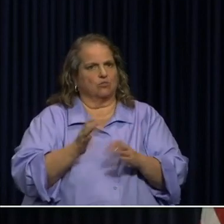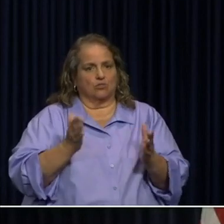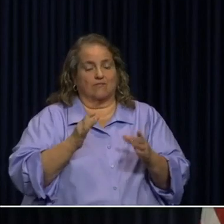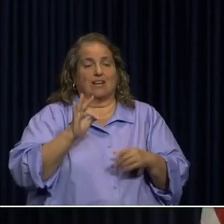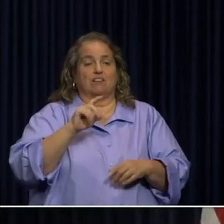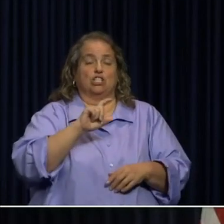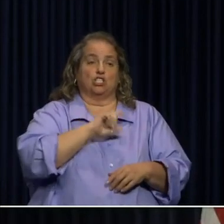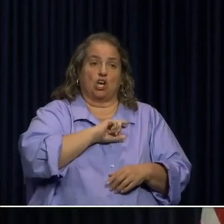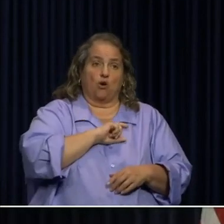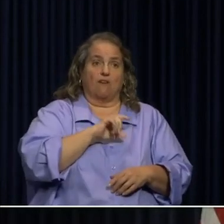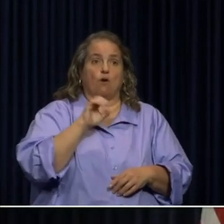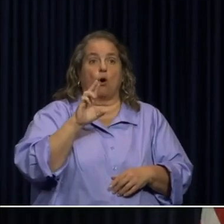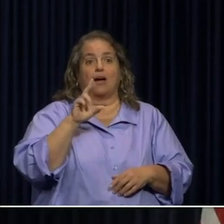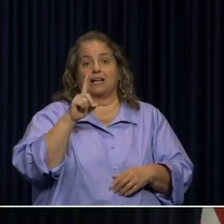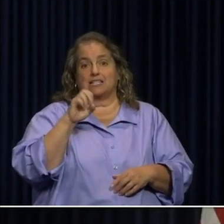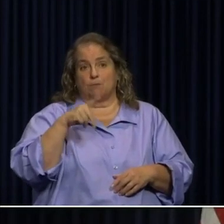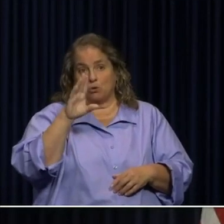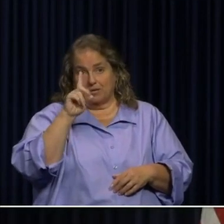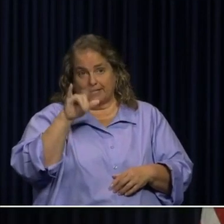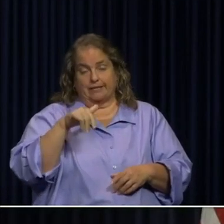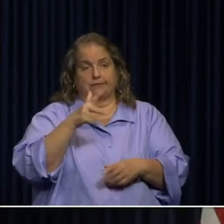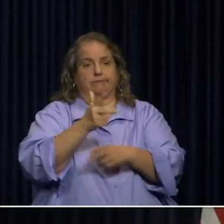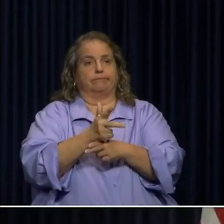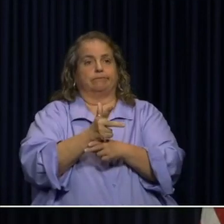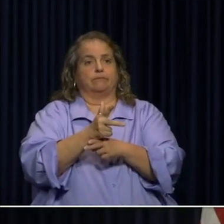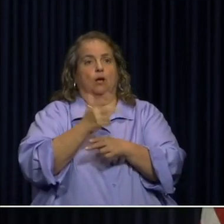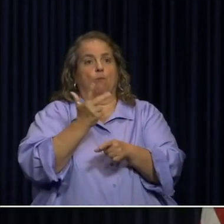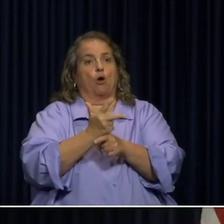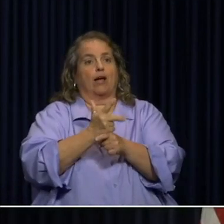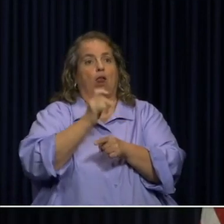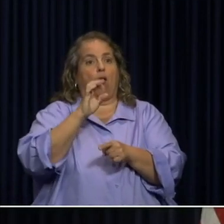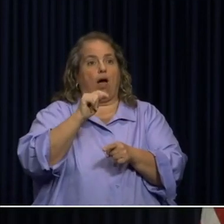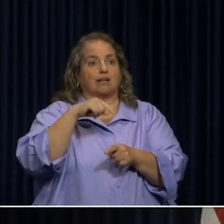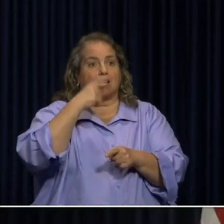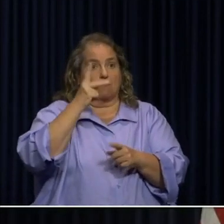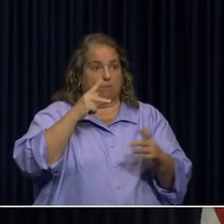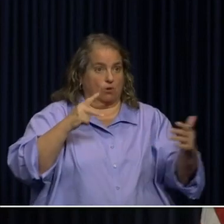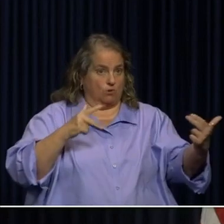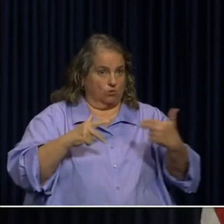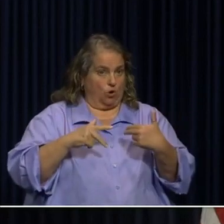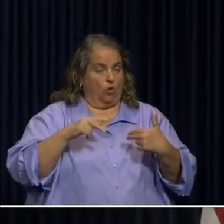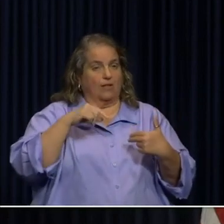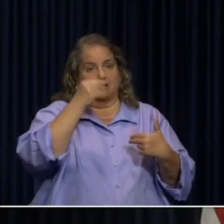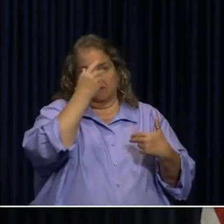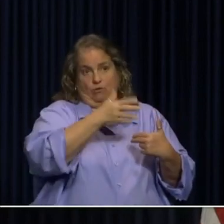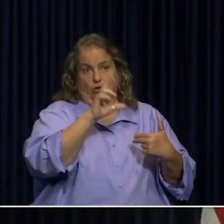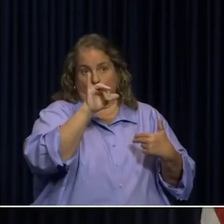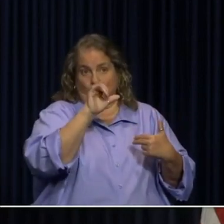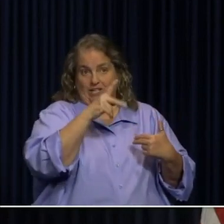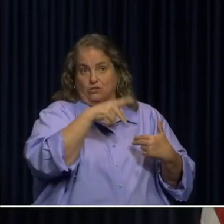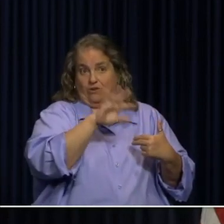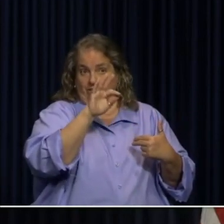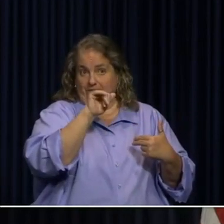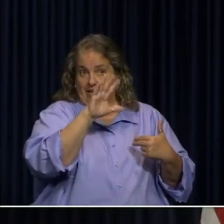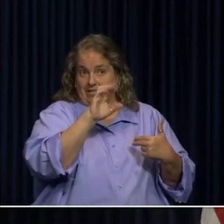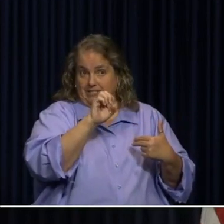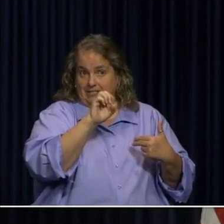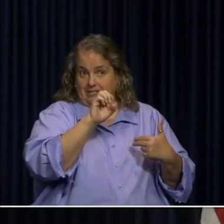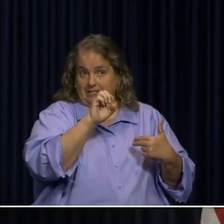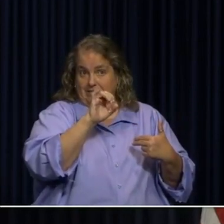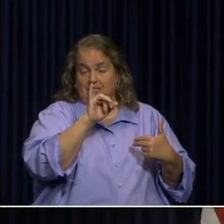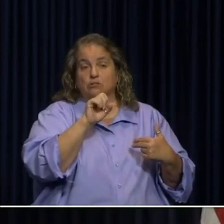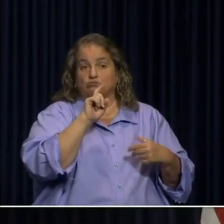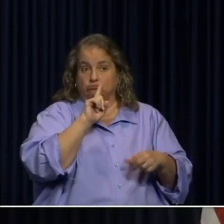or a sheriff's deputy being in the parking lot, telling people as they go in the risk that they face, which is an